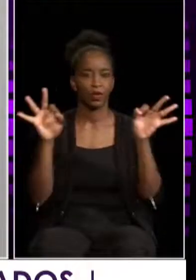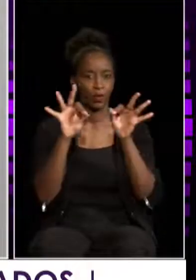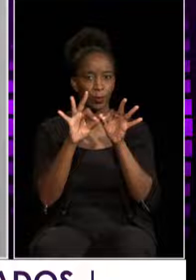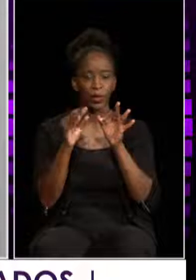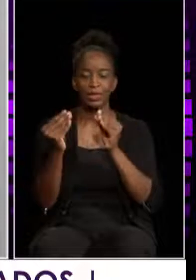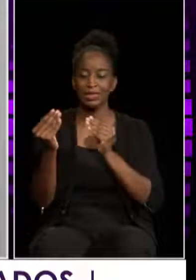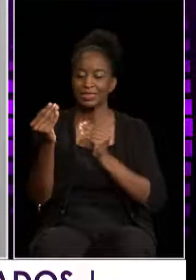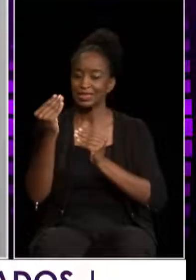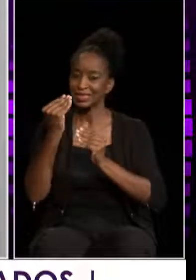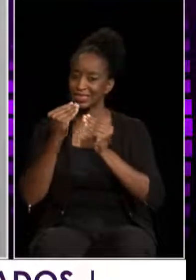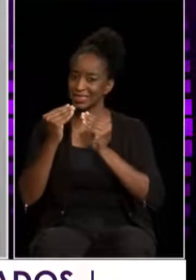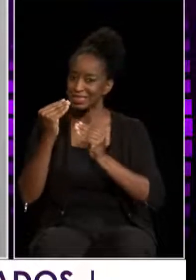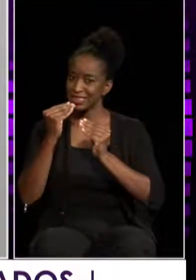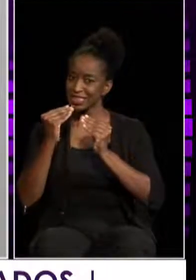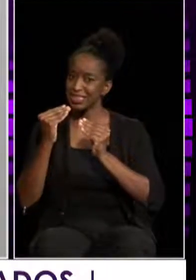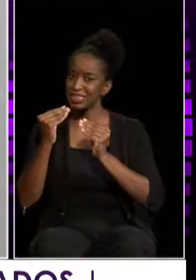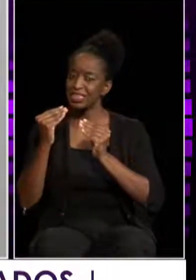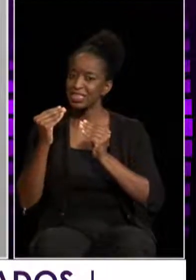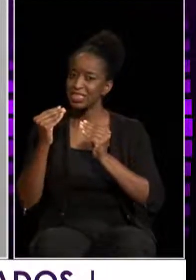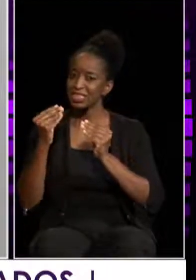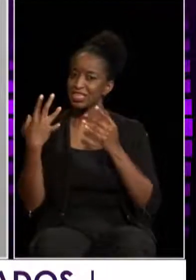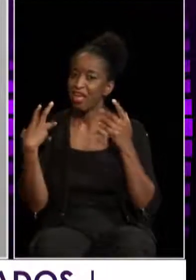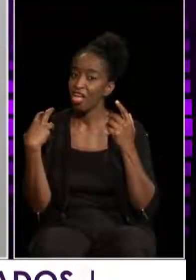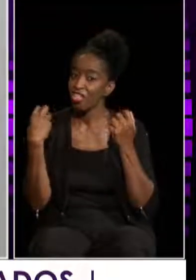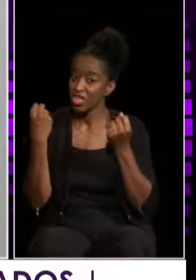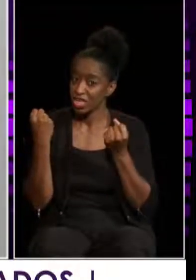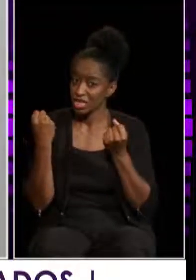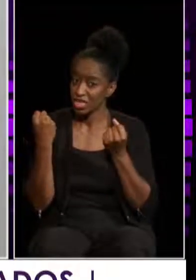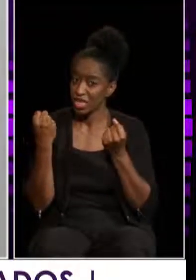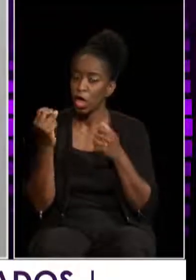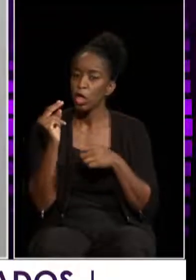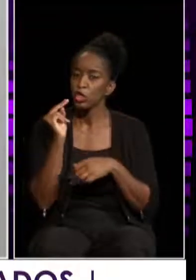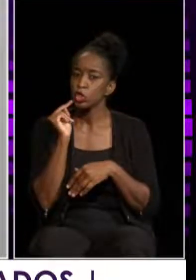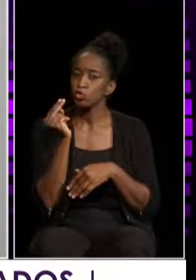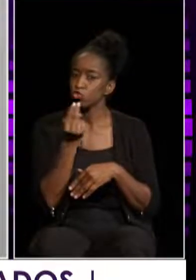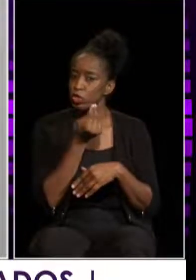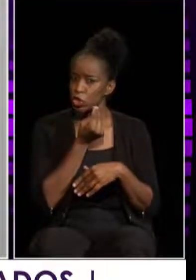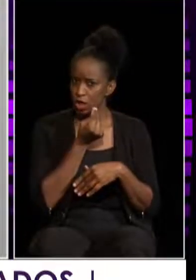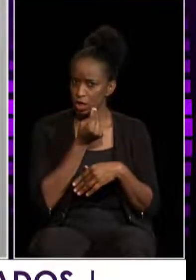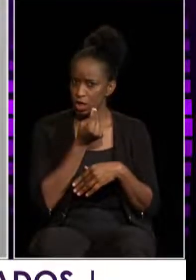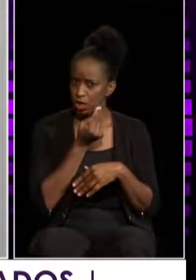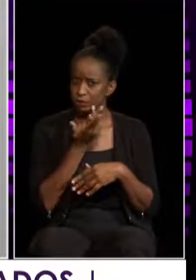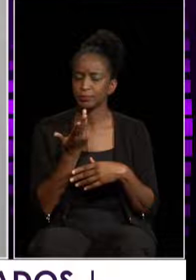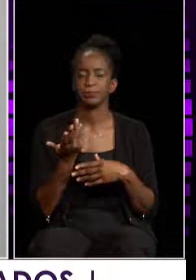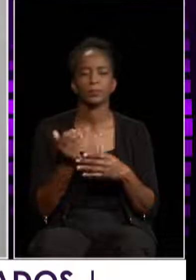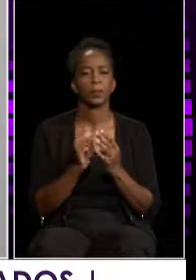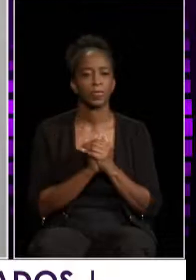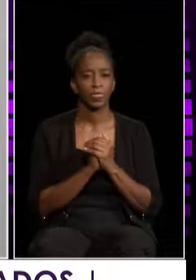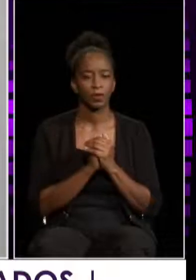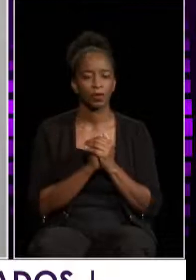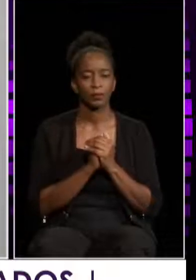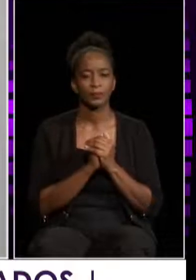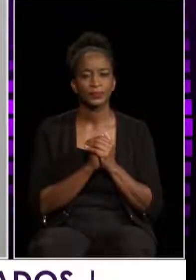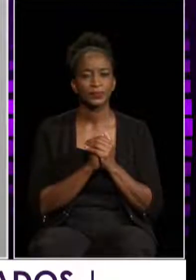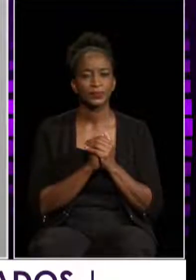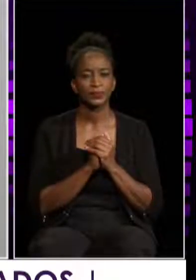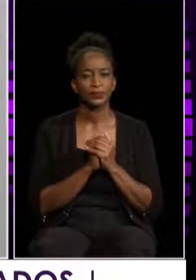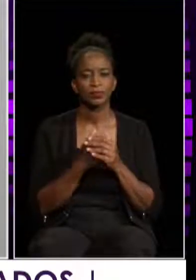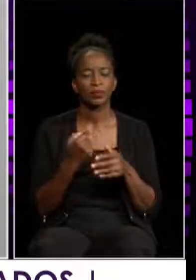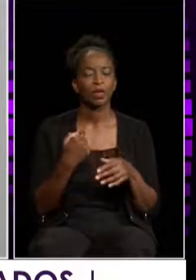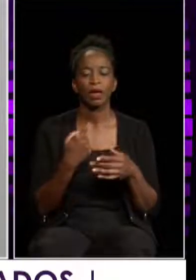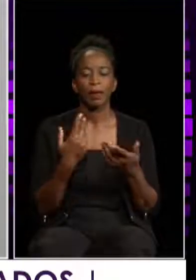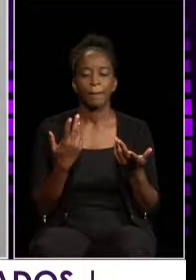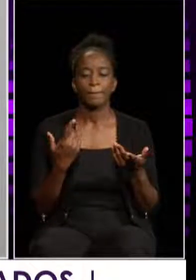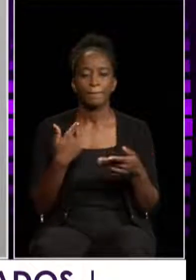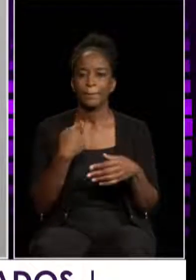diet. But I don't like to use the word nutrition, how important balanced nutrition. So I'm not saying any